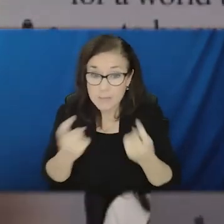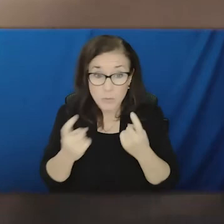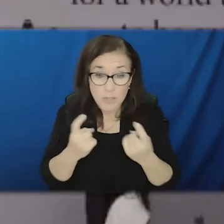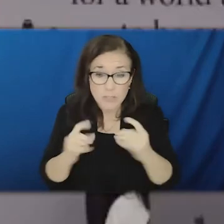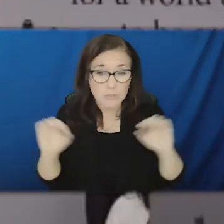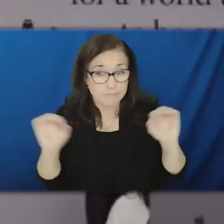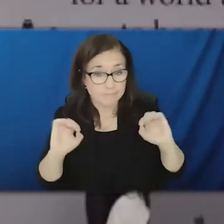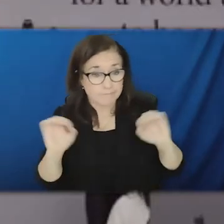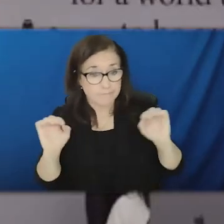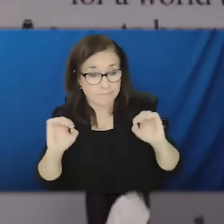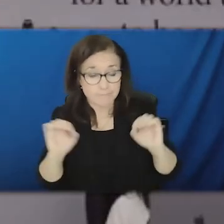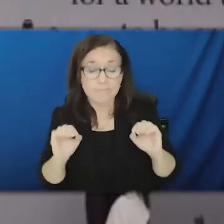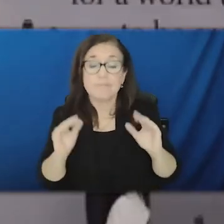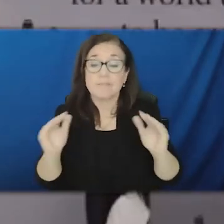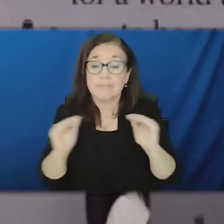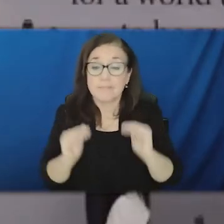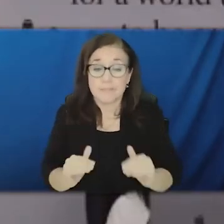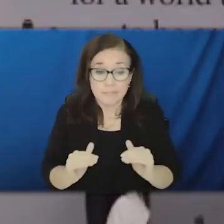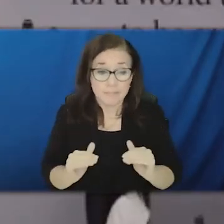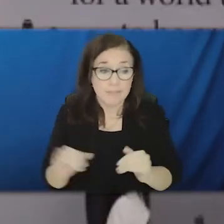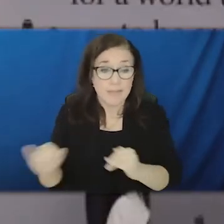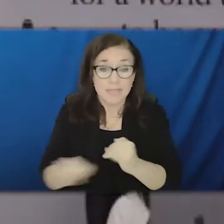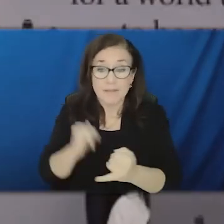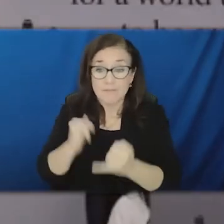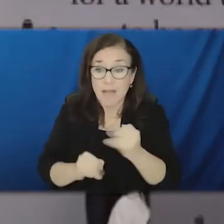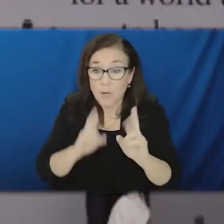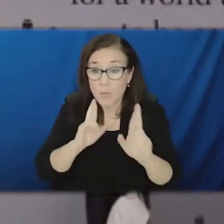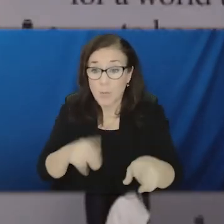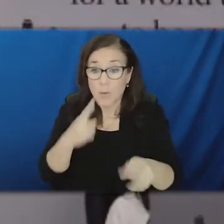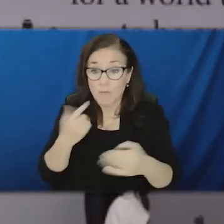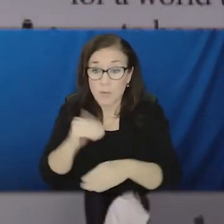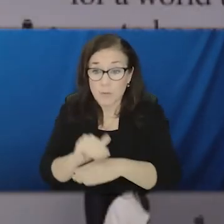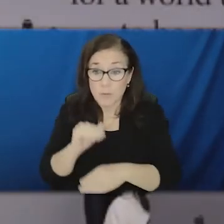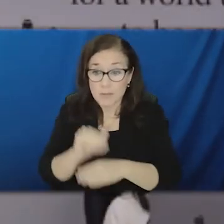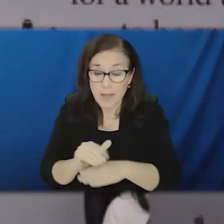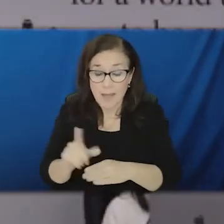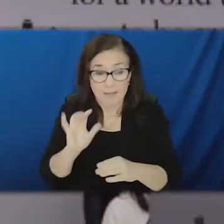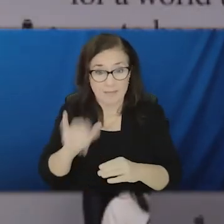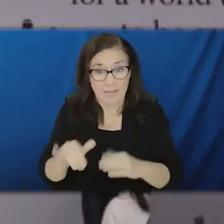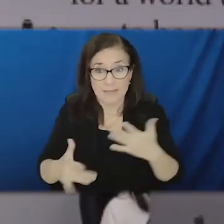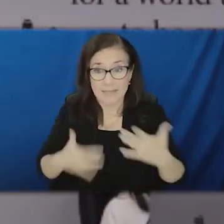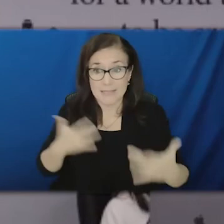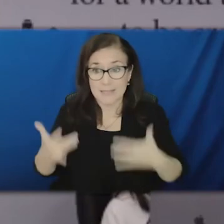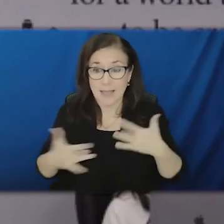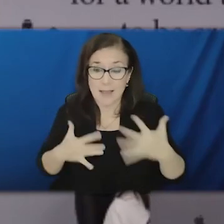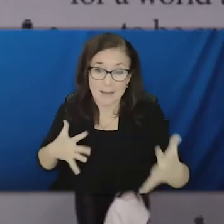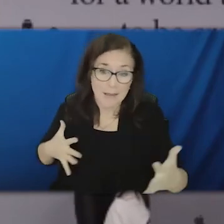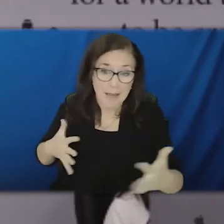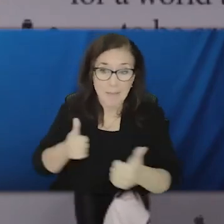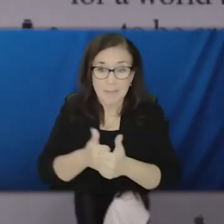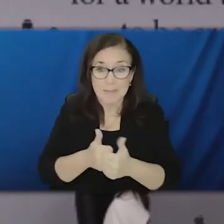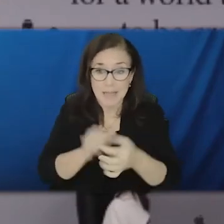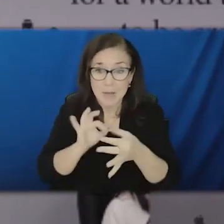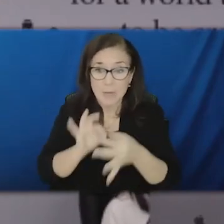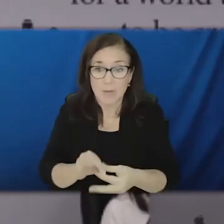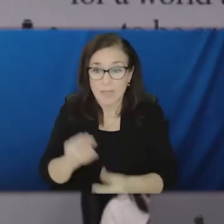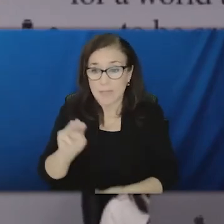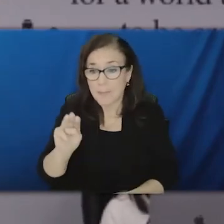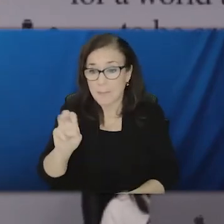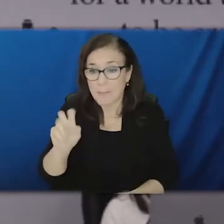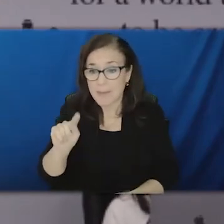on to the final report for tonight. Very exciting update on the META